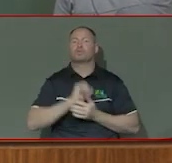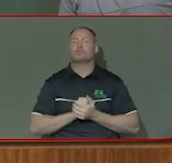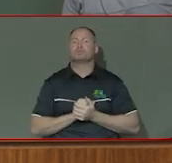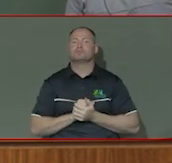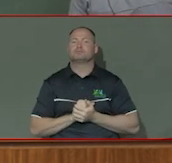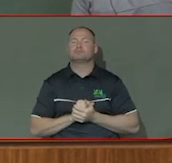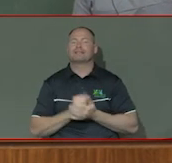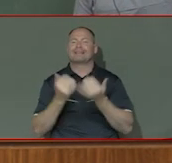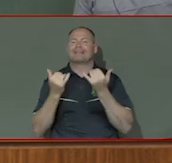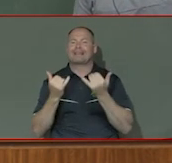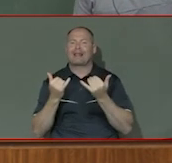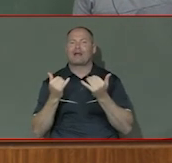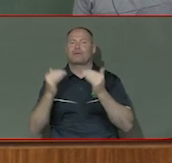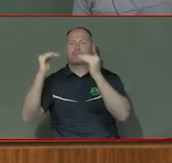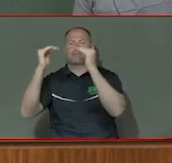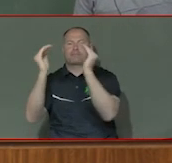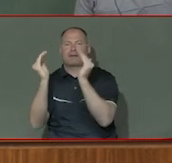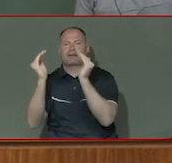outside the bracket.